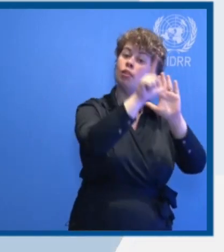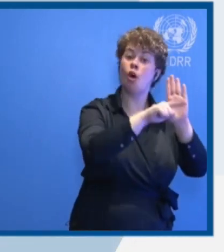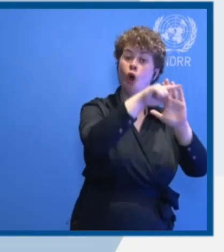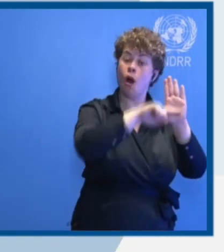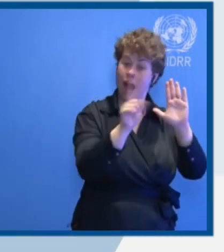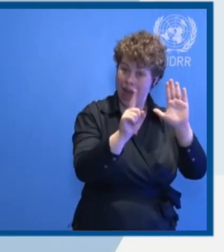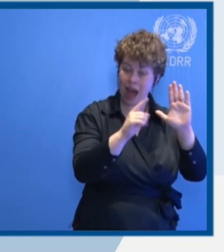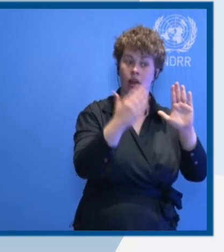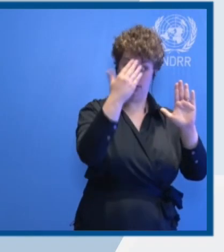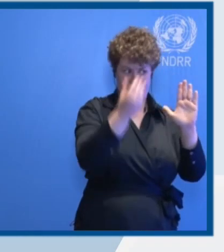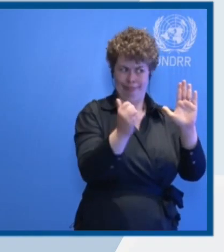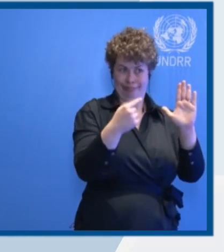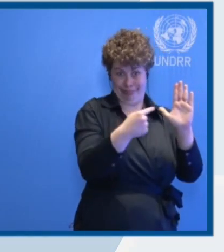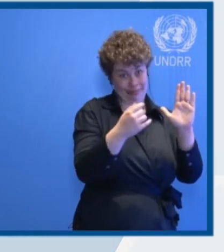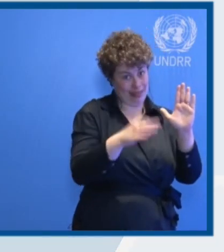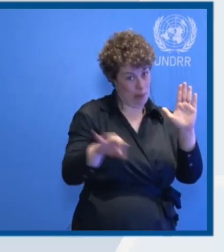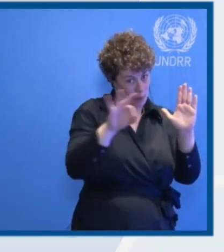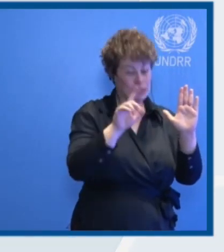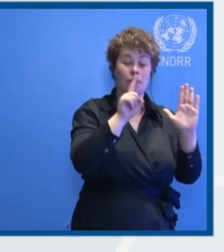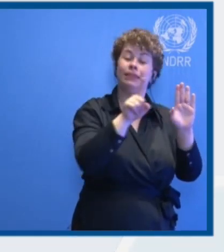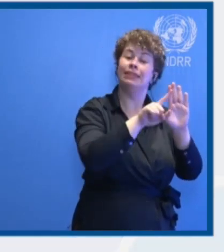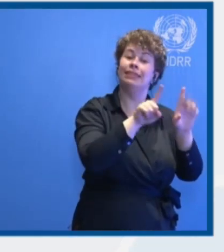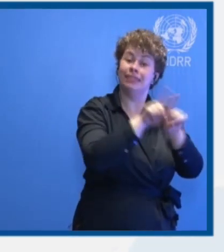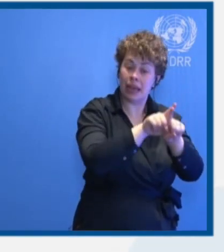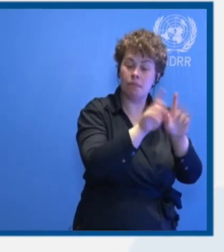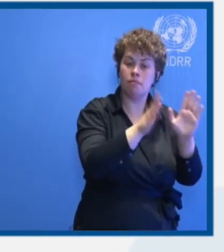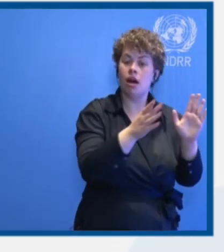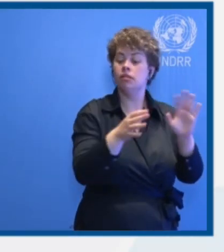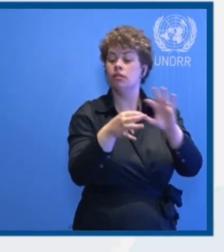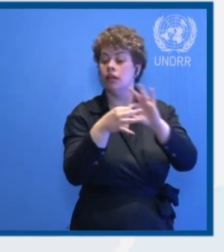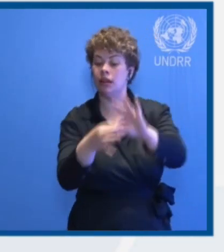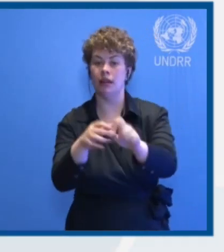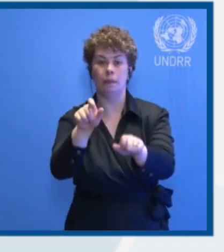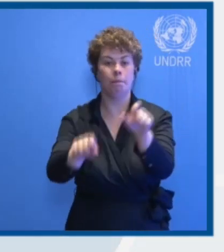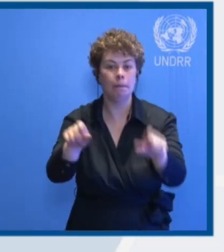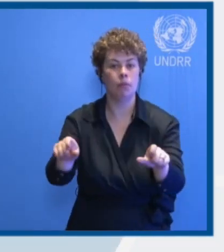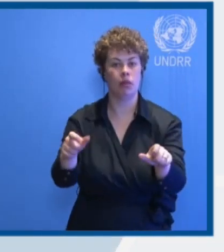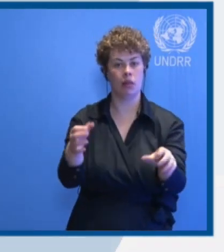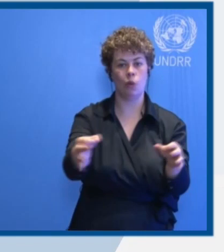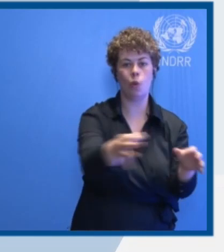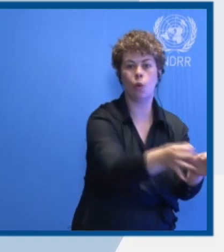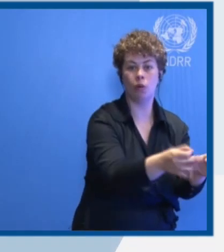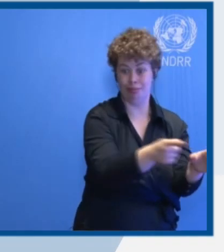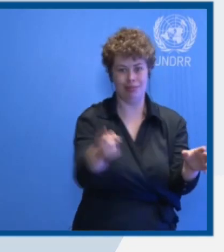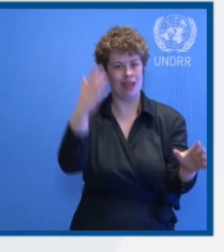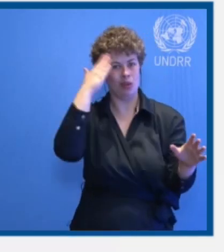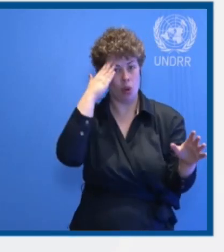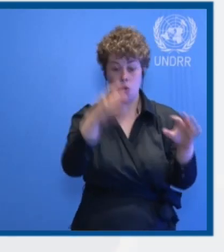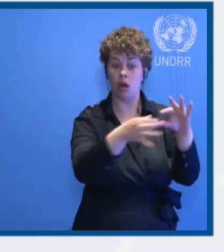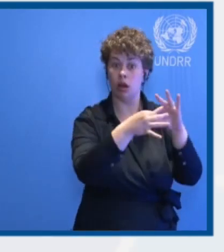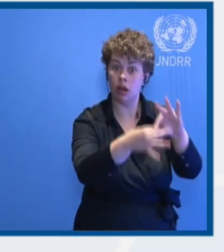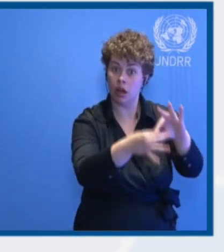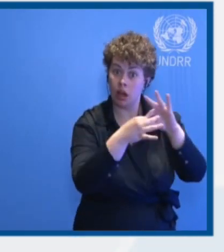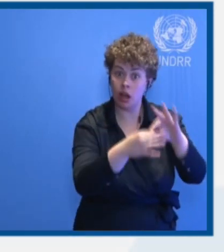at the community-based level, that we can work to effectively address and deliver on